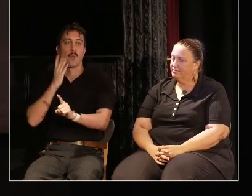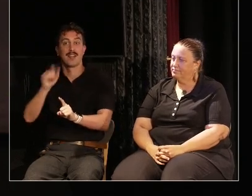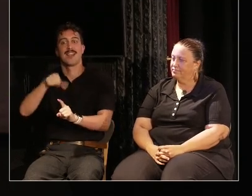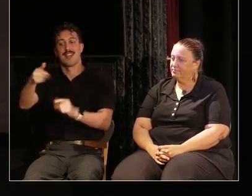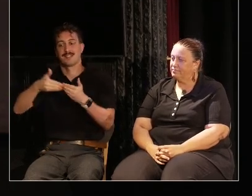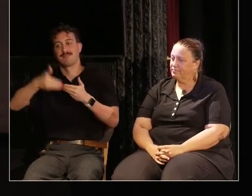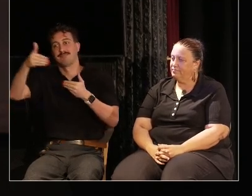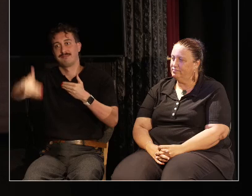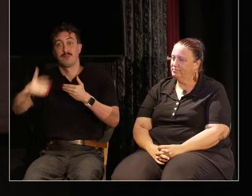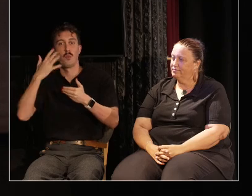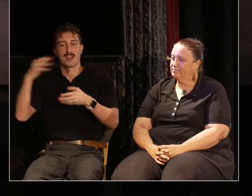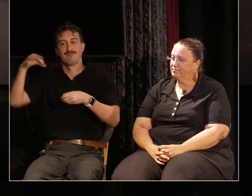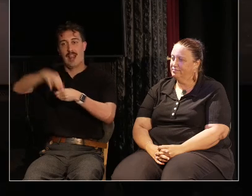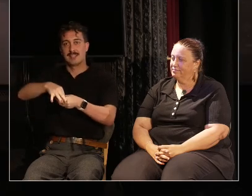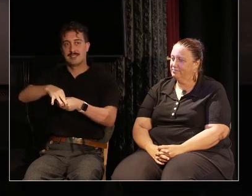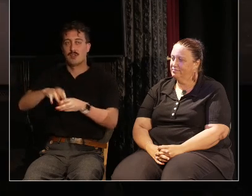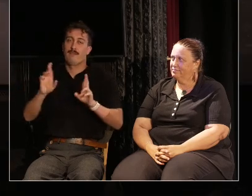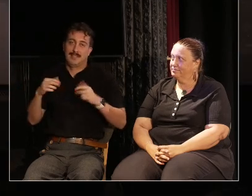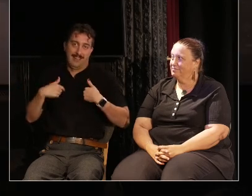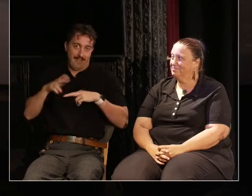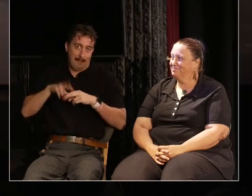if I'm re-elected. Thank you.